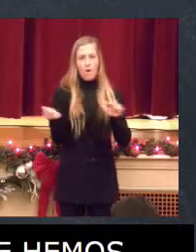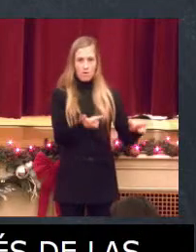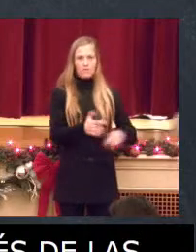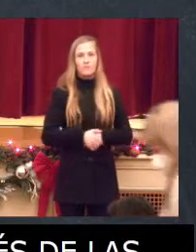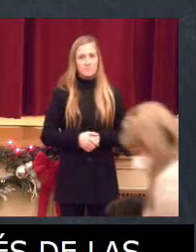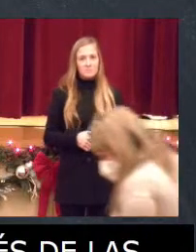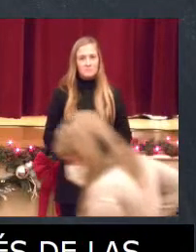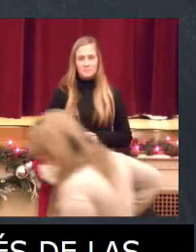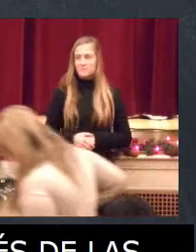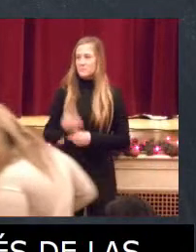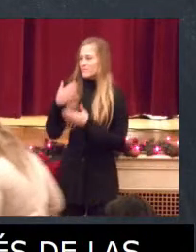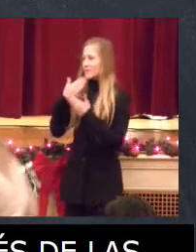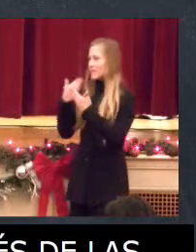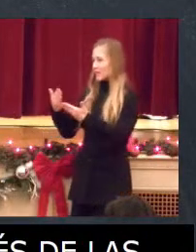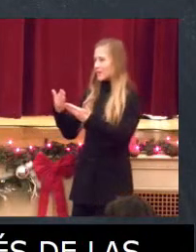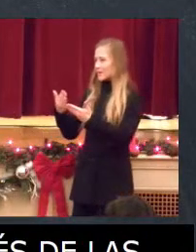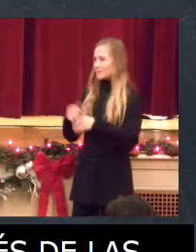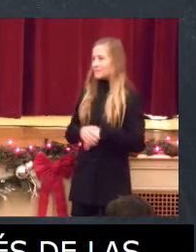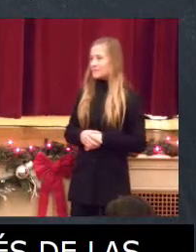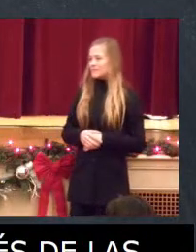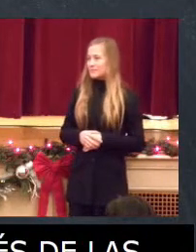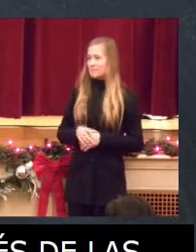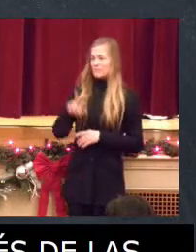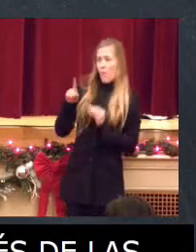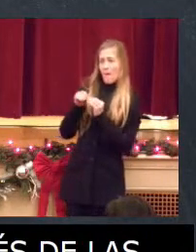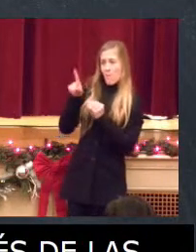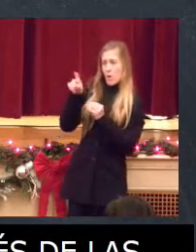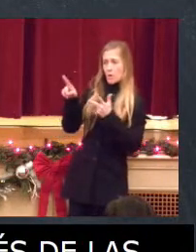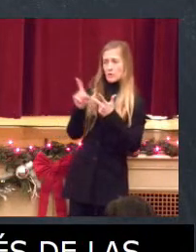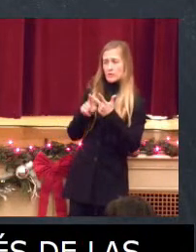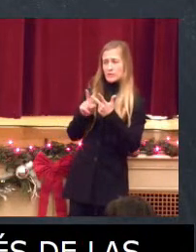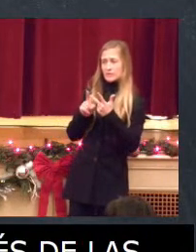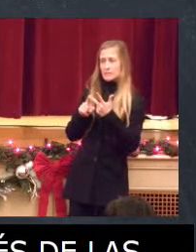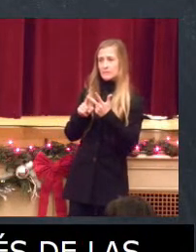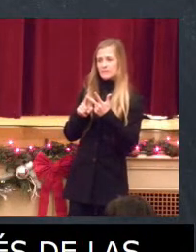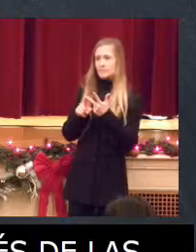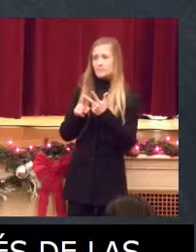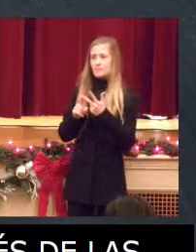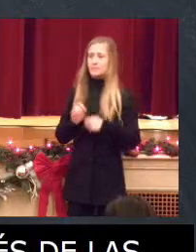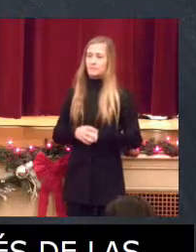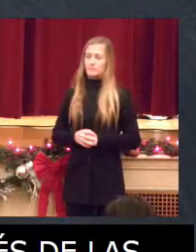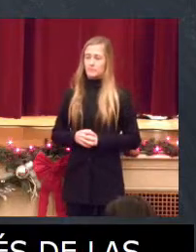Thank you very much. And I'm just going to write one more question. I'm sorry, then you can take the mic.